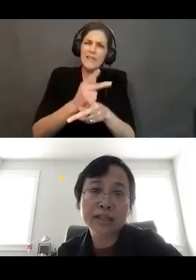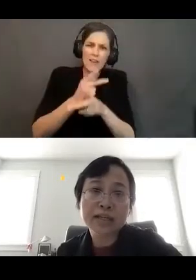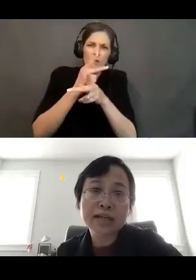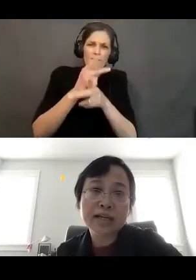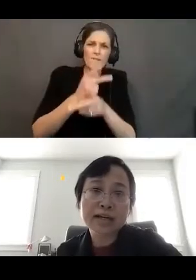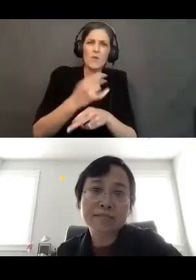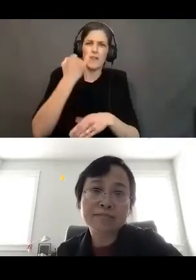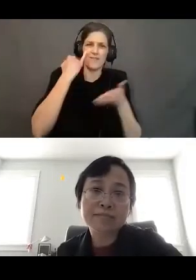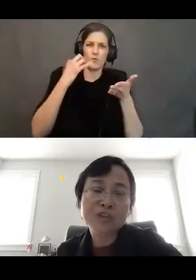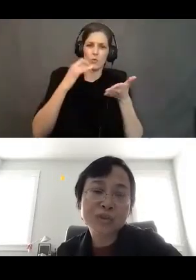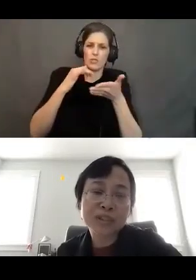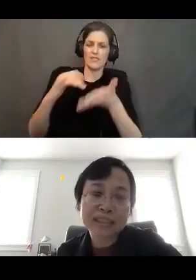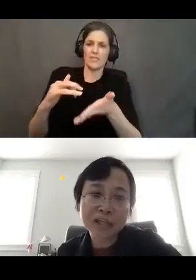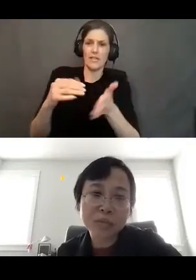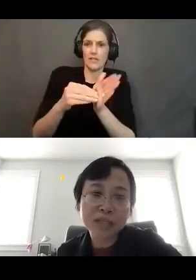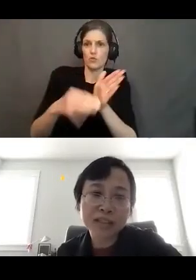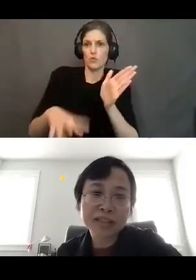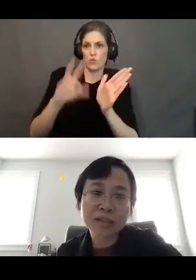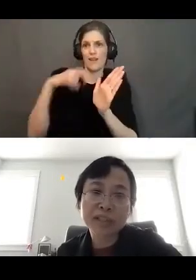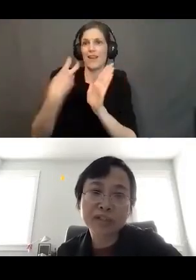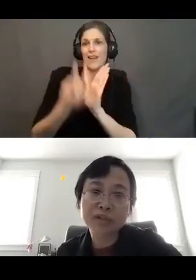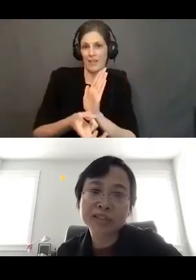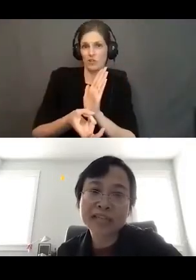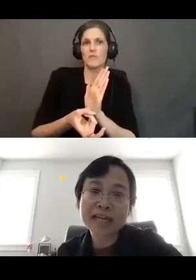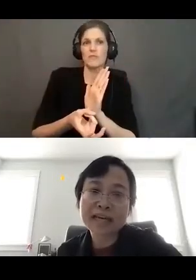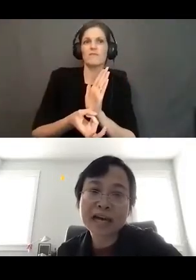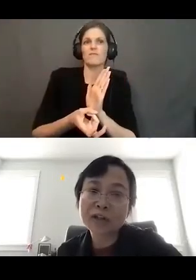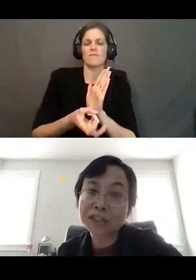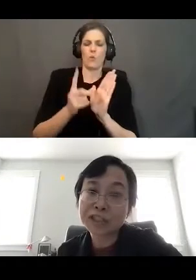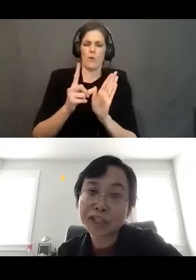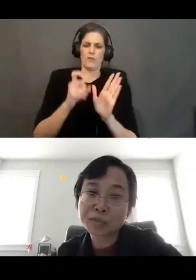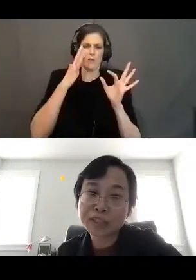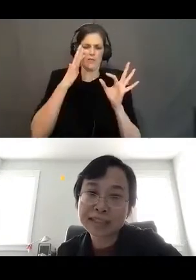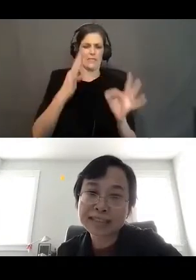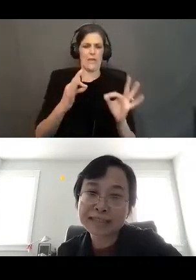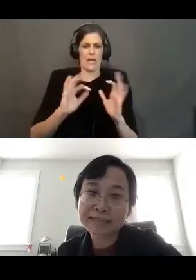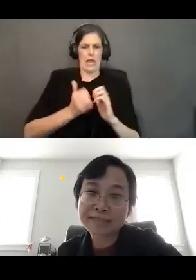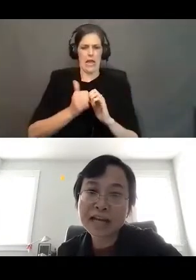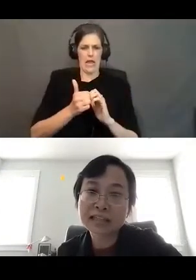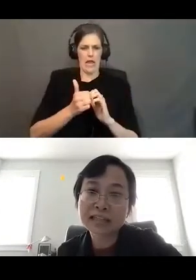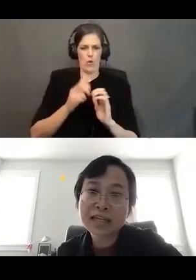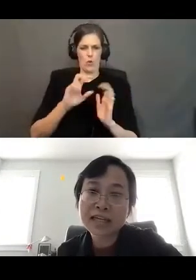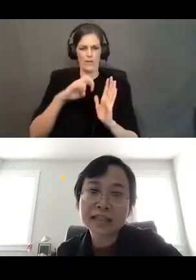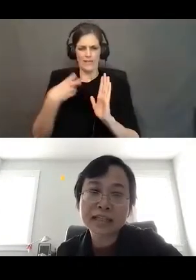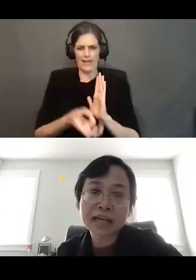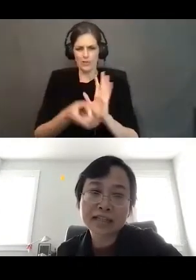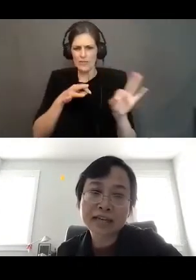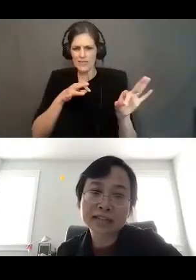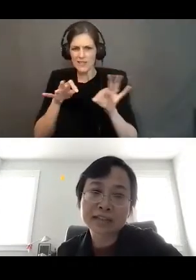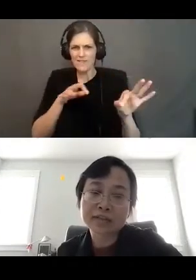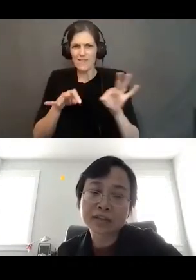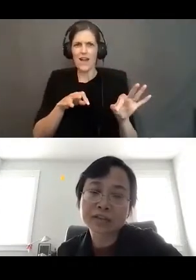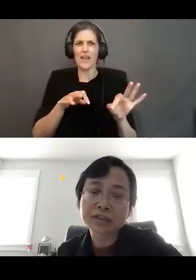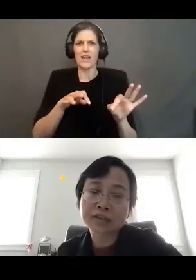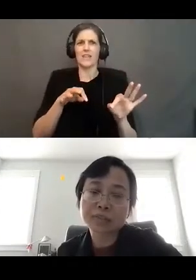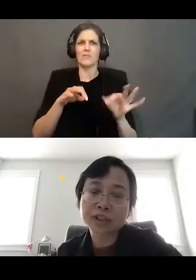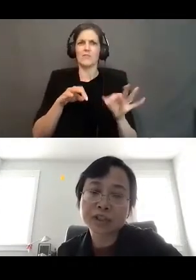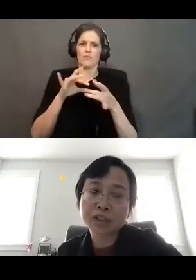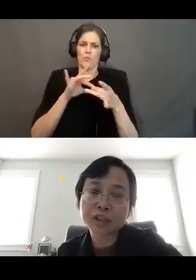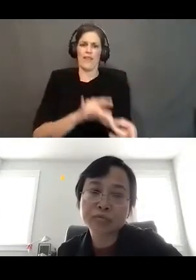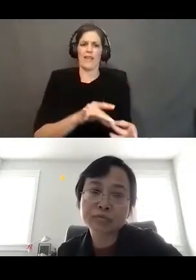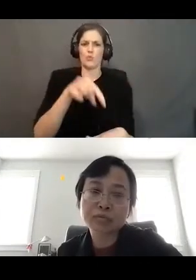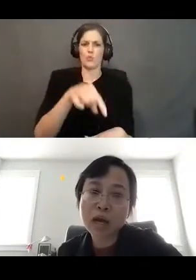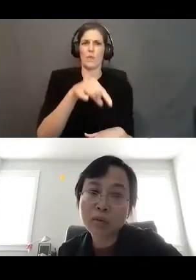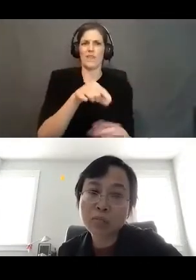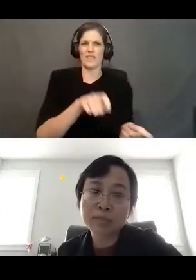studying student engagement, and we need to decide how engagement is defined in the context of the